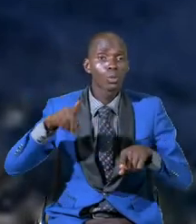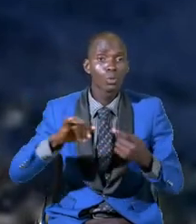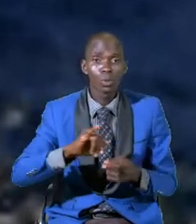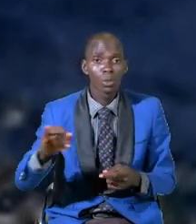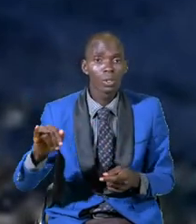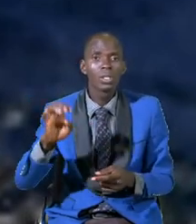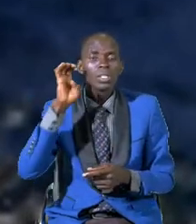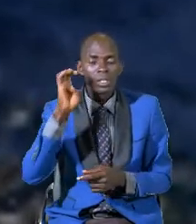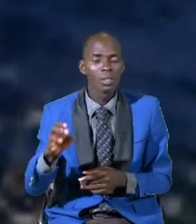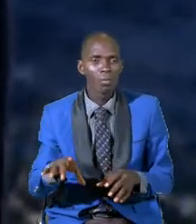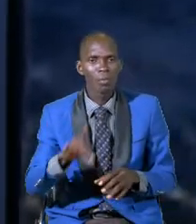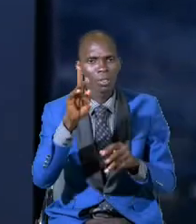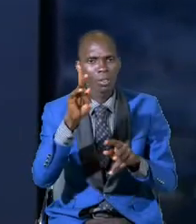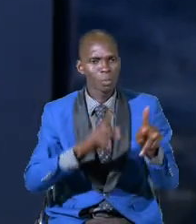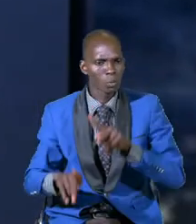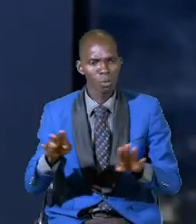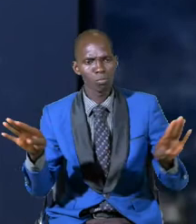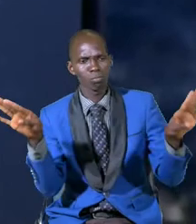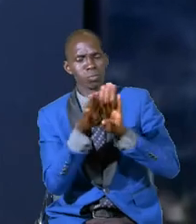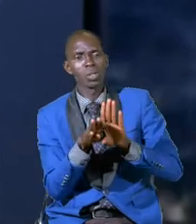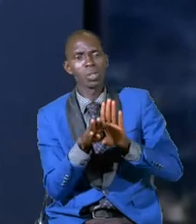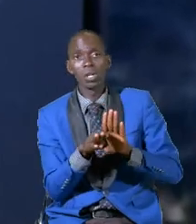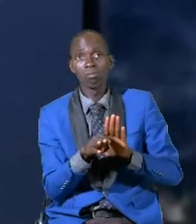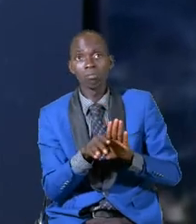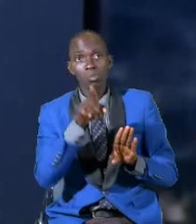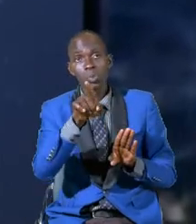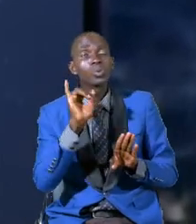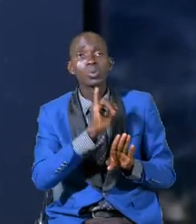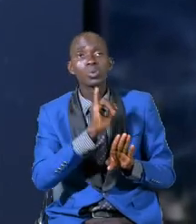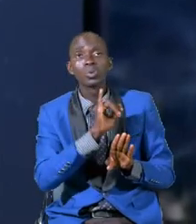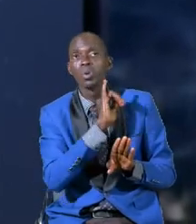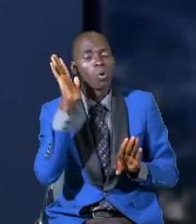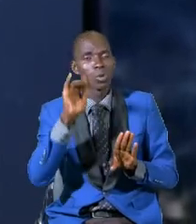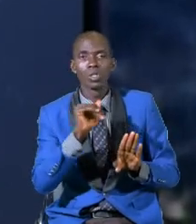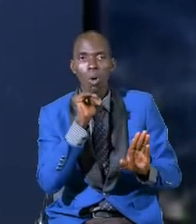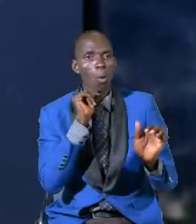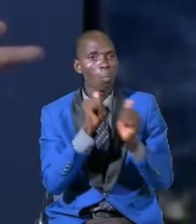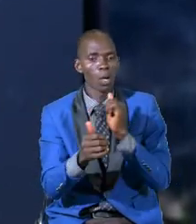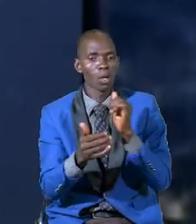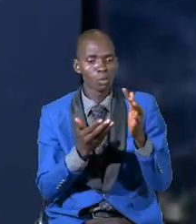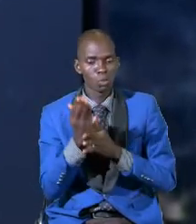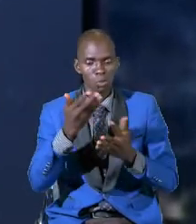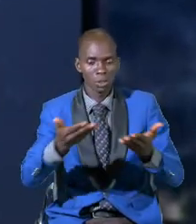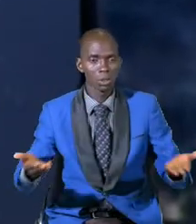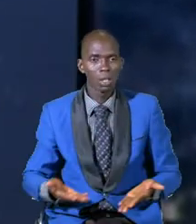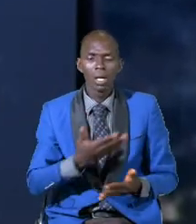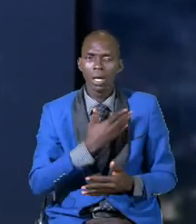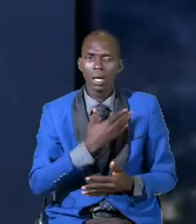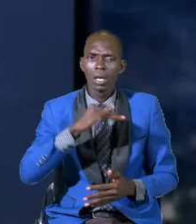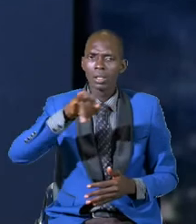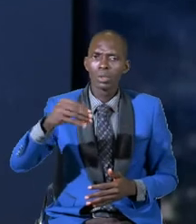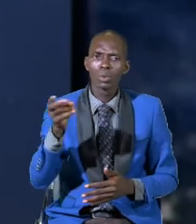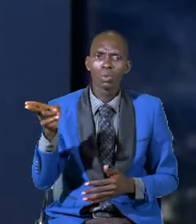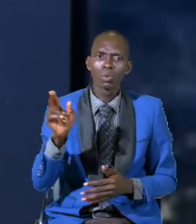their doors, and they said they will not come in there. And Joshua went back to God. He said,